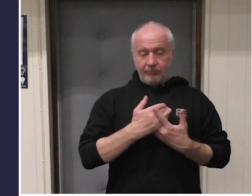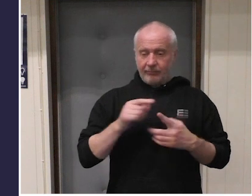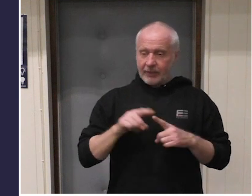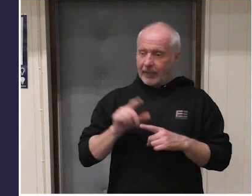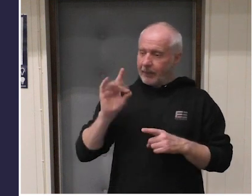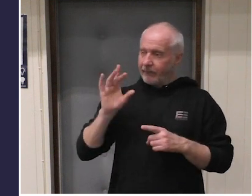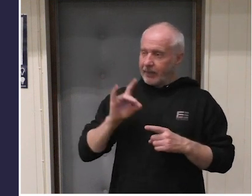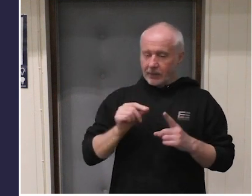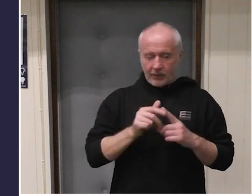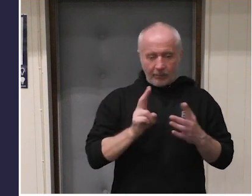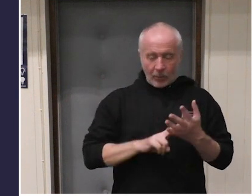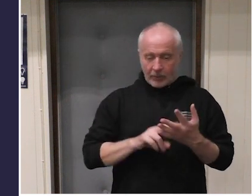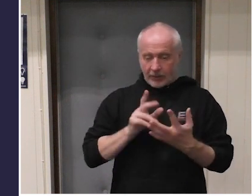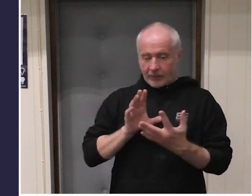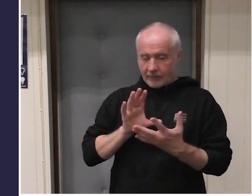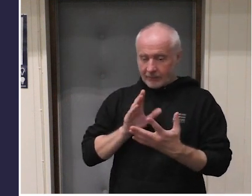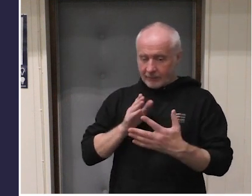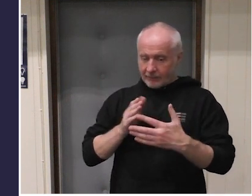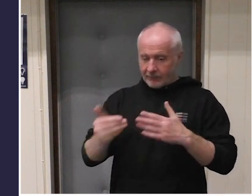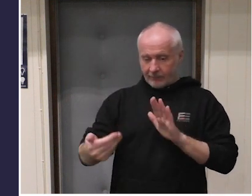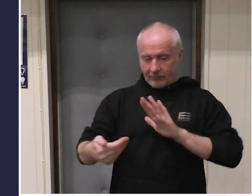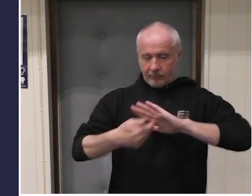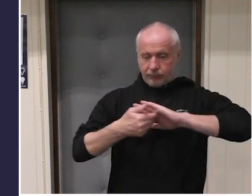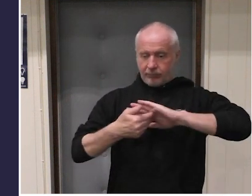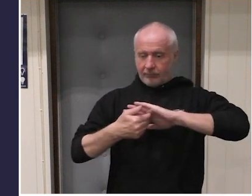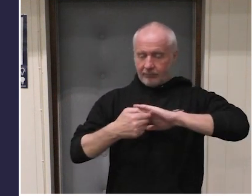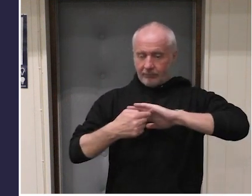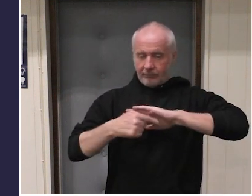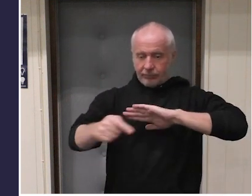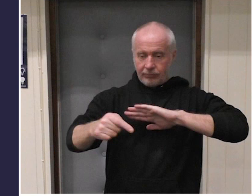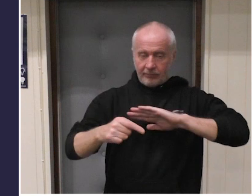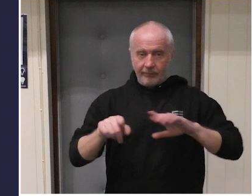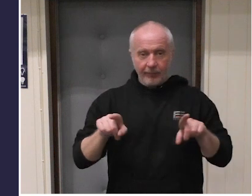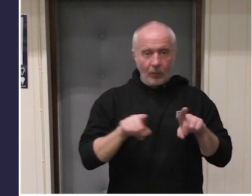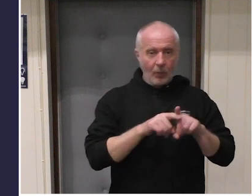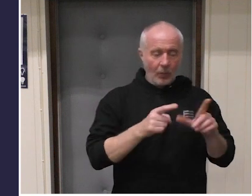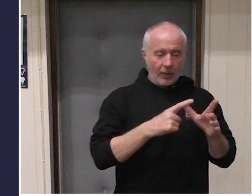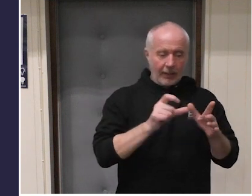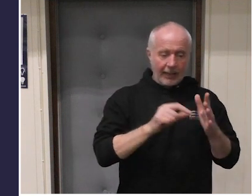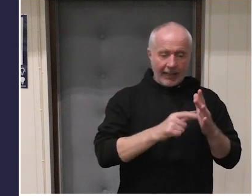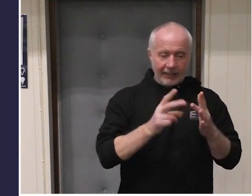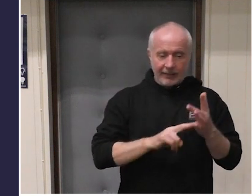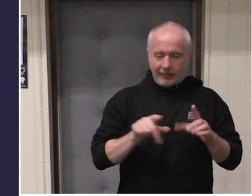infections. Or like actin, they can be basically like the scaffolds within cells we have.